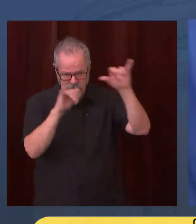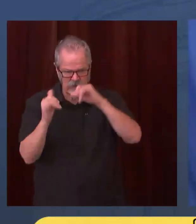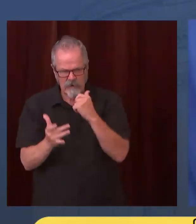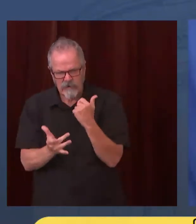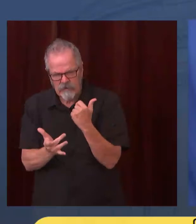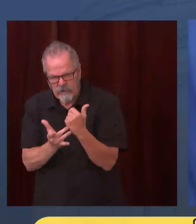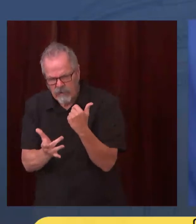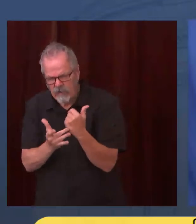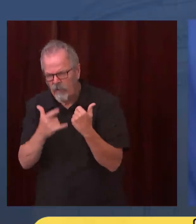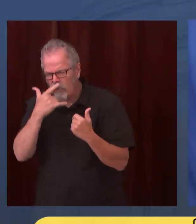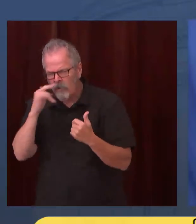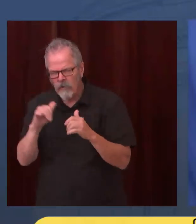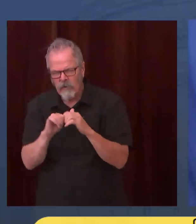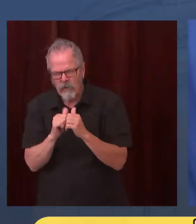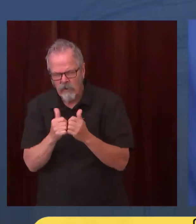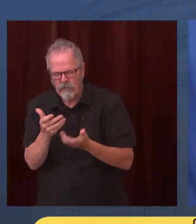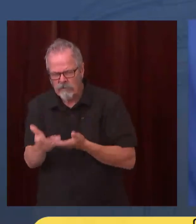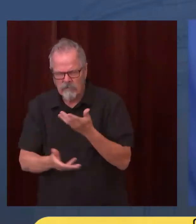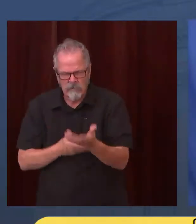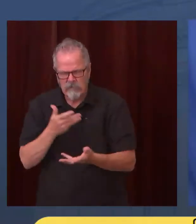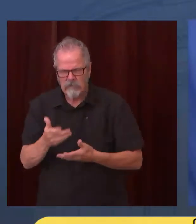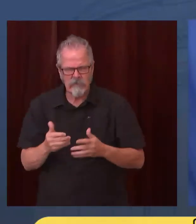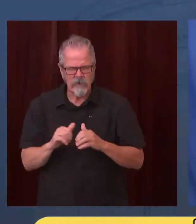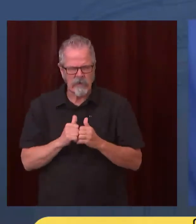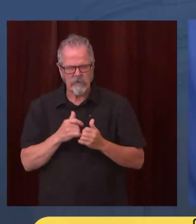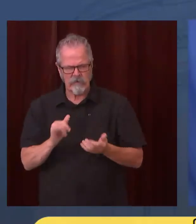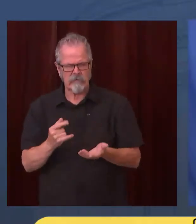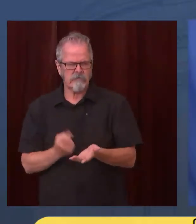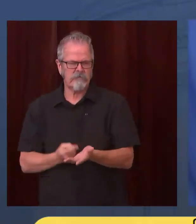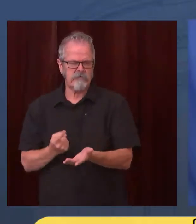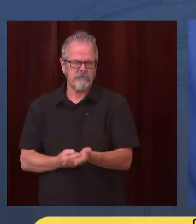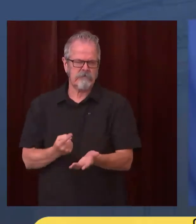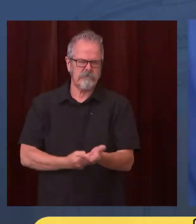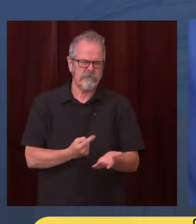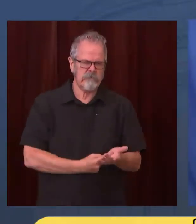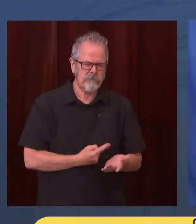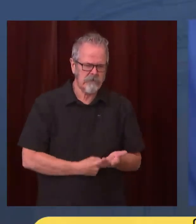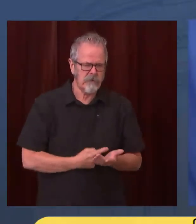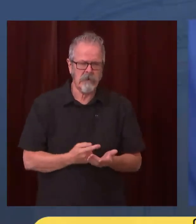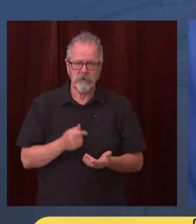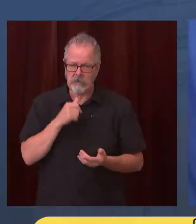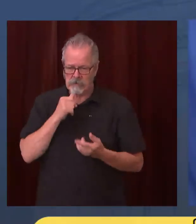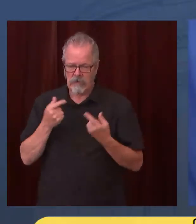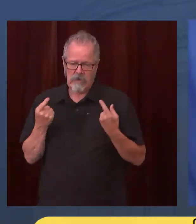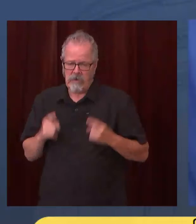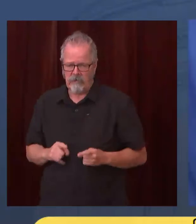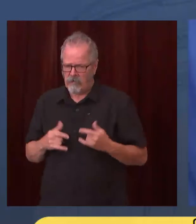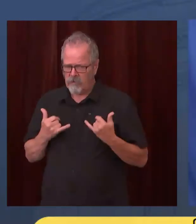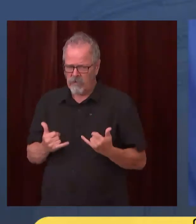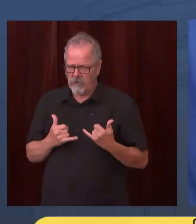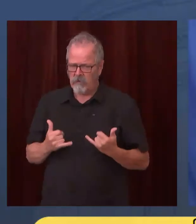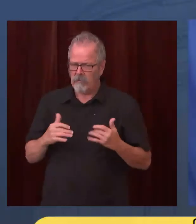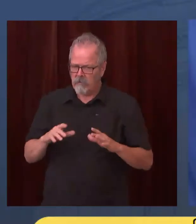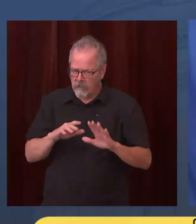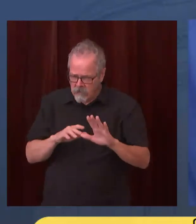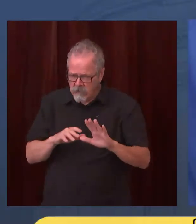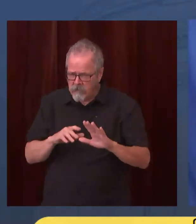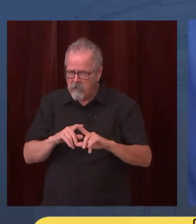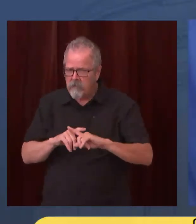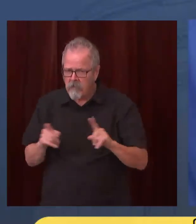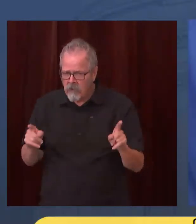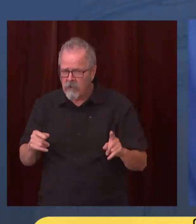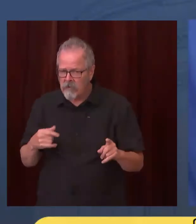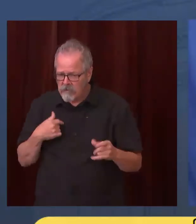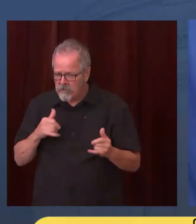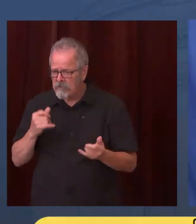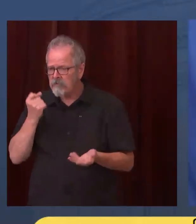determined. So that's not something that's going to happen in the next few days, but we are looking at it, working at it to see if we can make